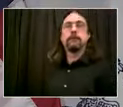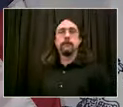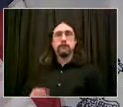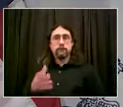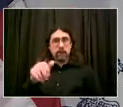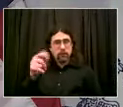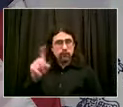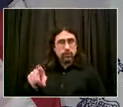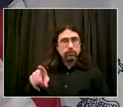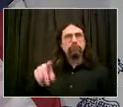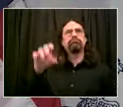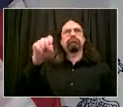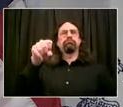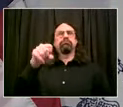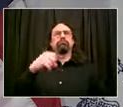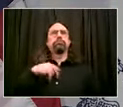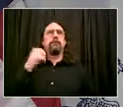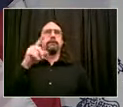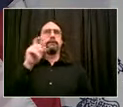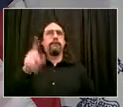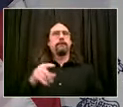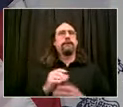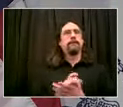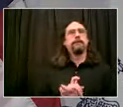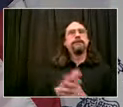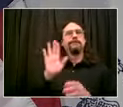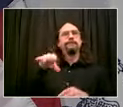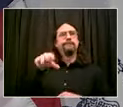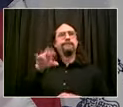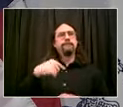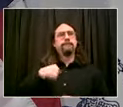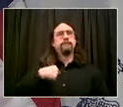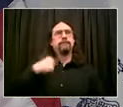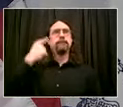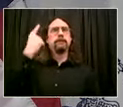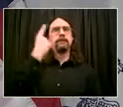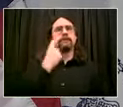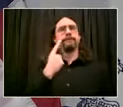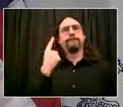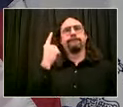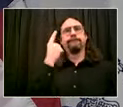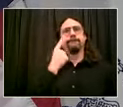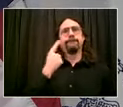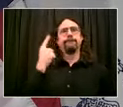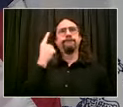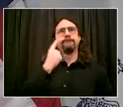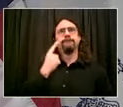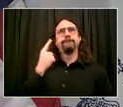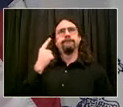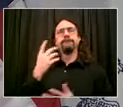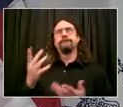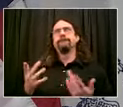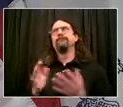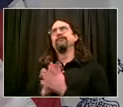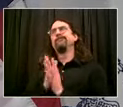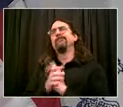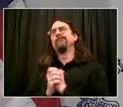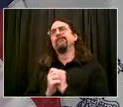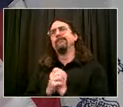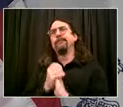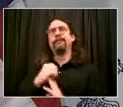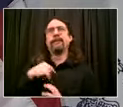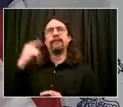how would you describe the recovery planning now if you're going to transition to the war room strategy? And also, I'm curious if you know when sanitation would be